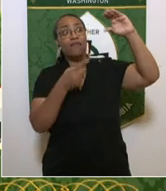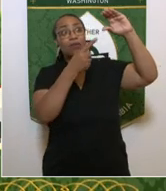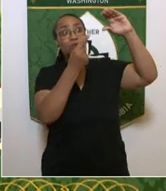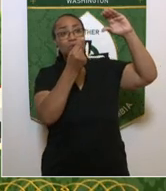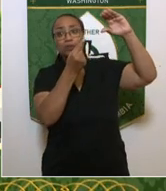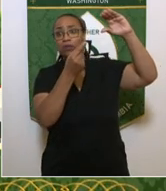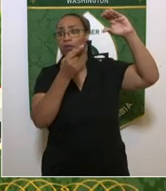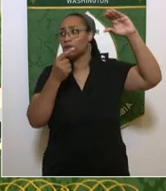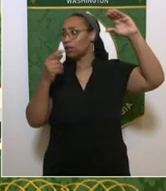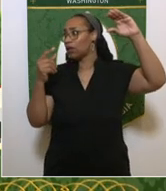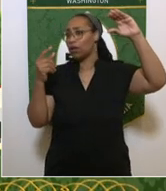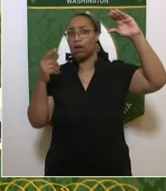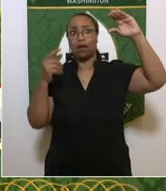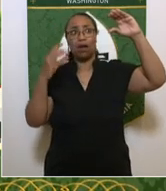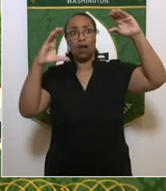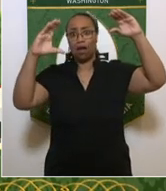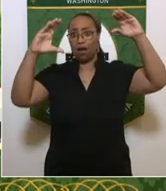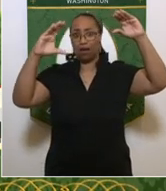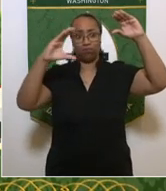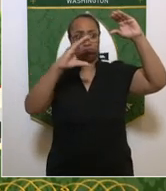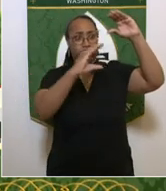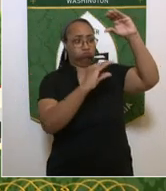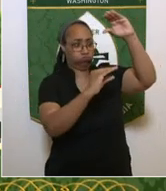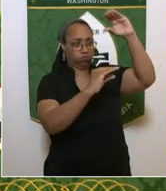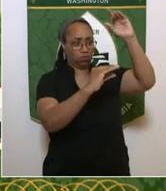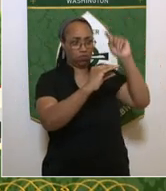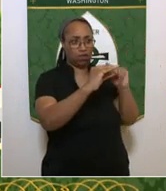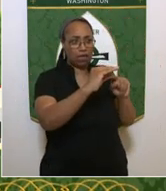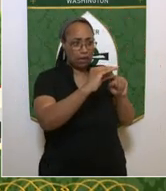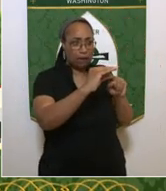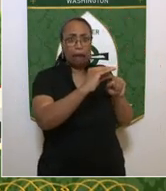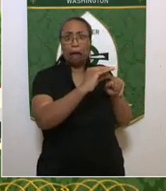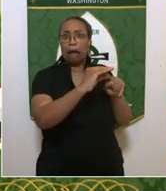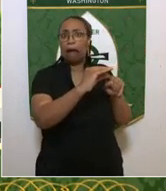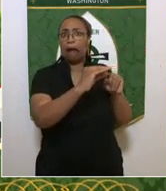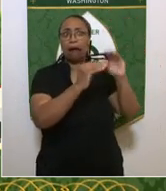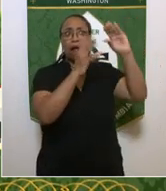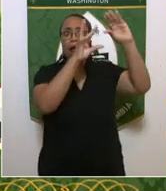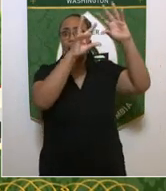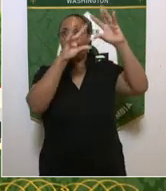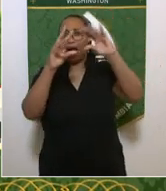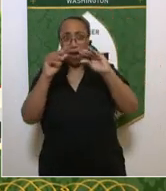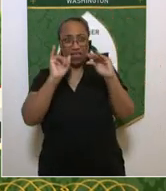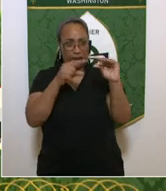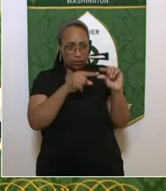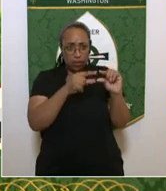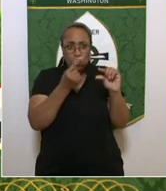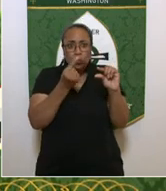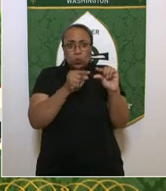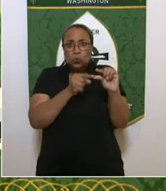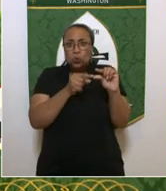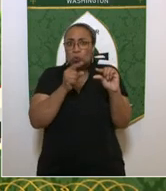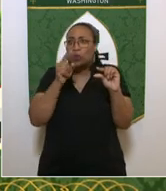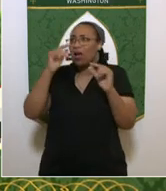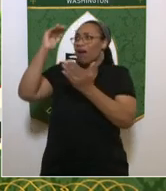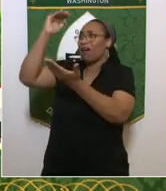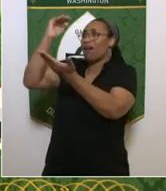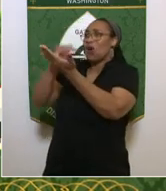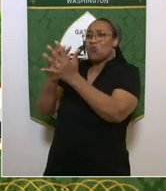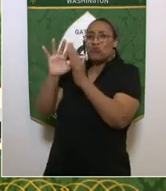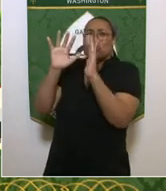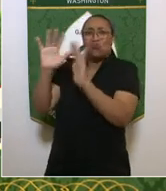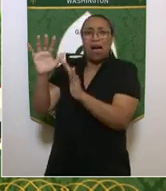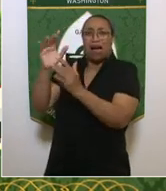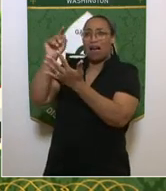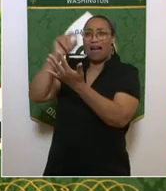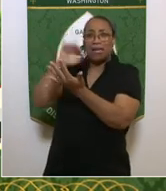right? So I have to decide what from this pack I